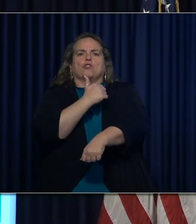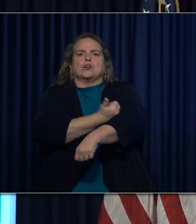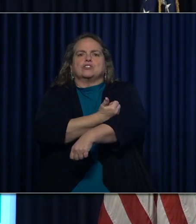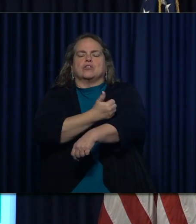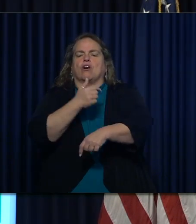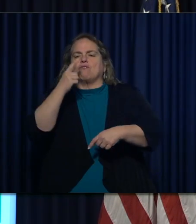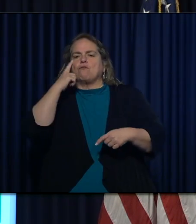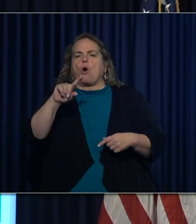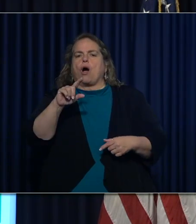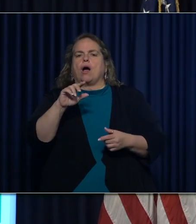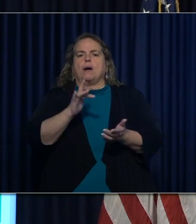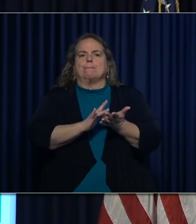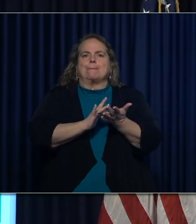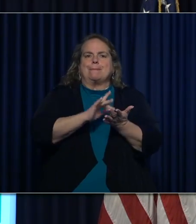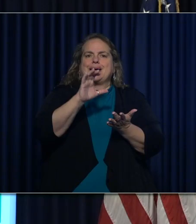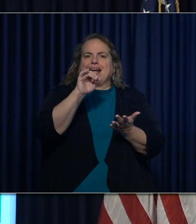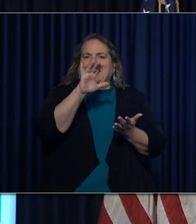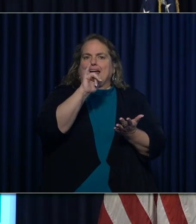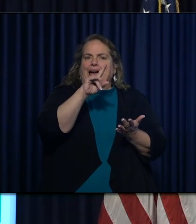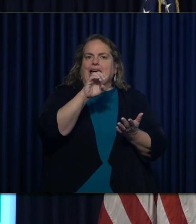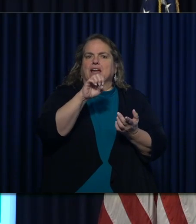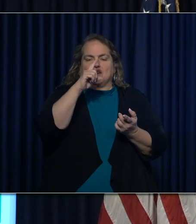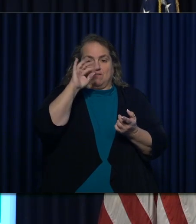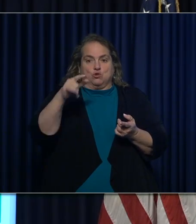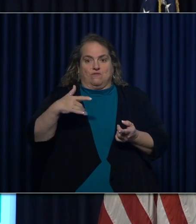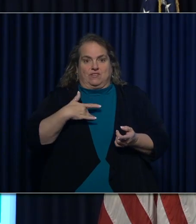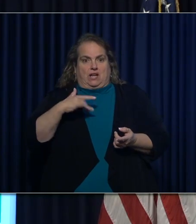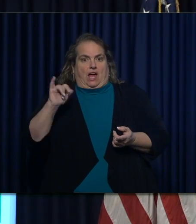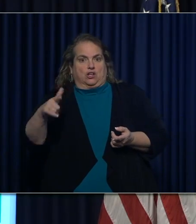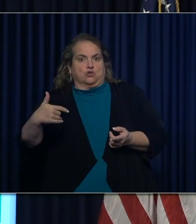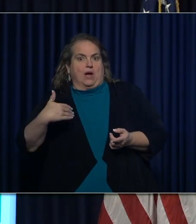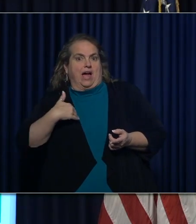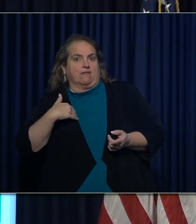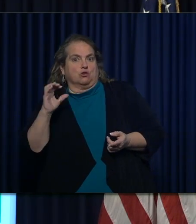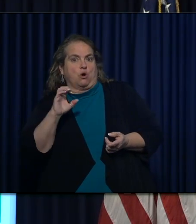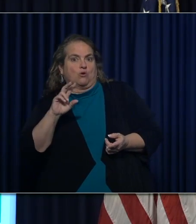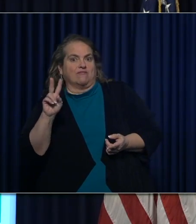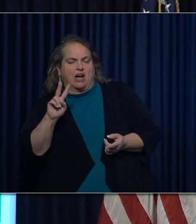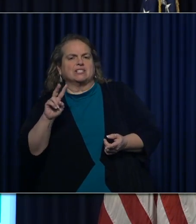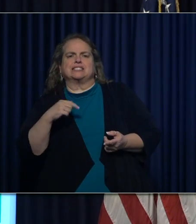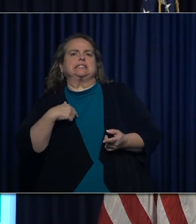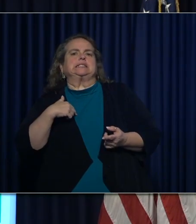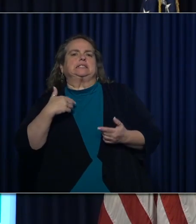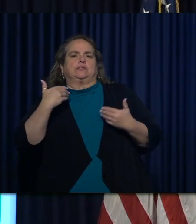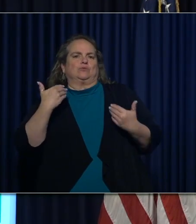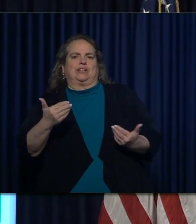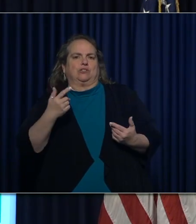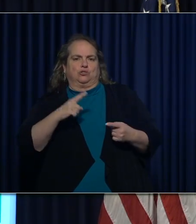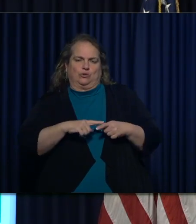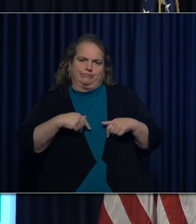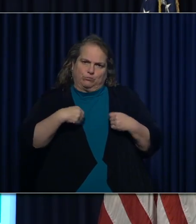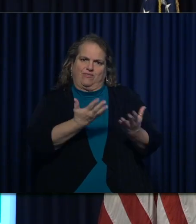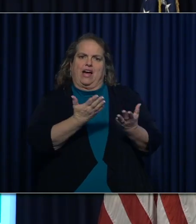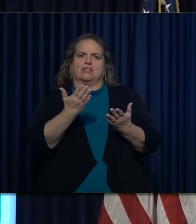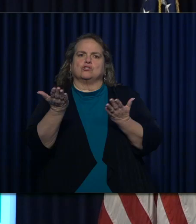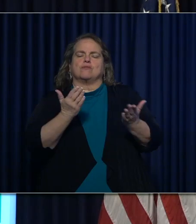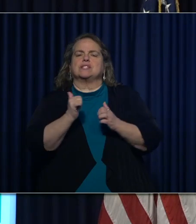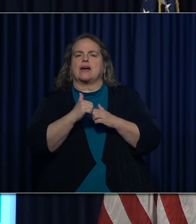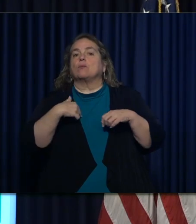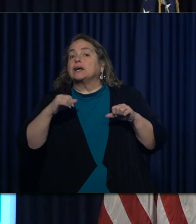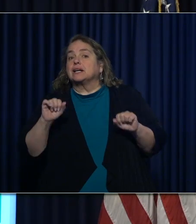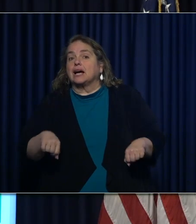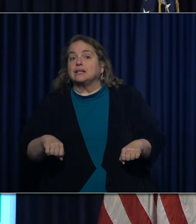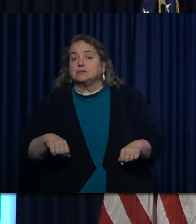in Medicaid to make sure that we can provide the type of services that we need. I have